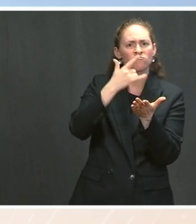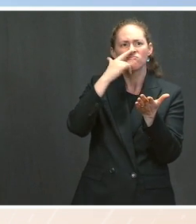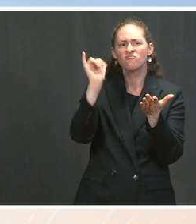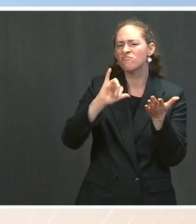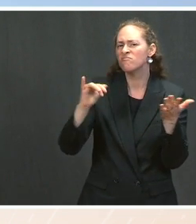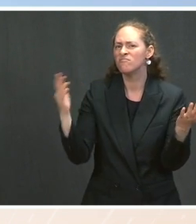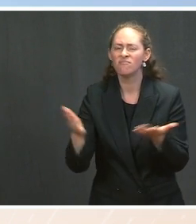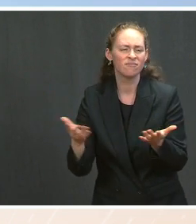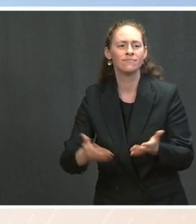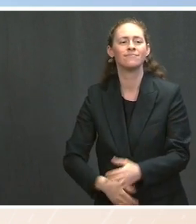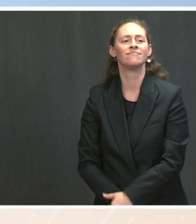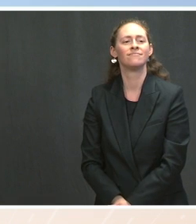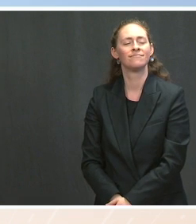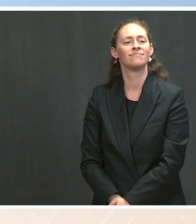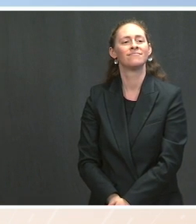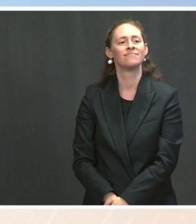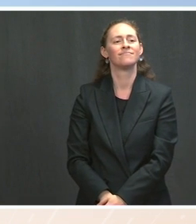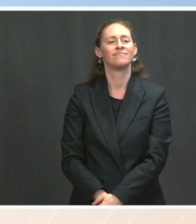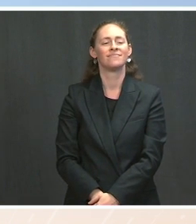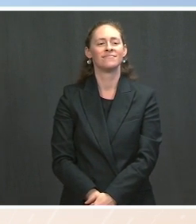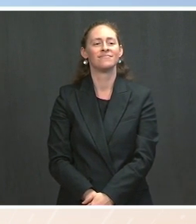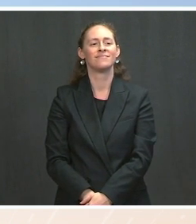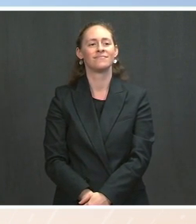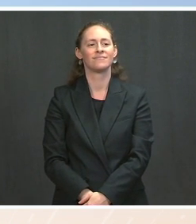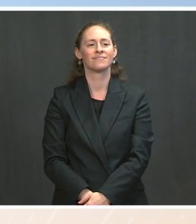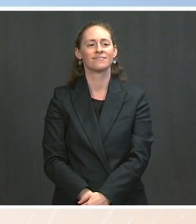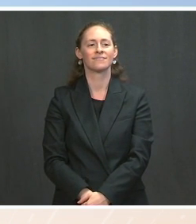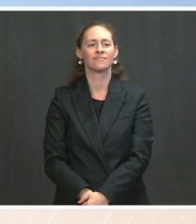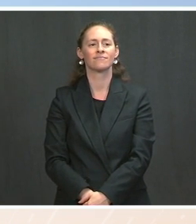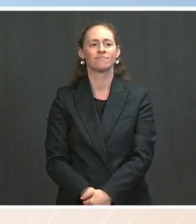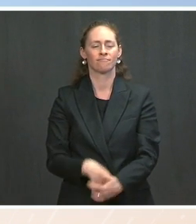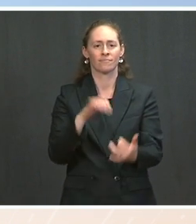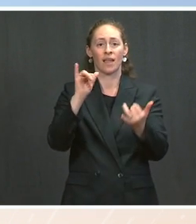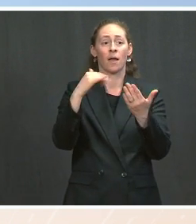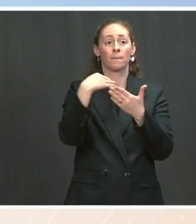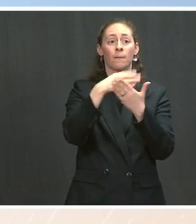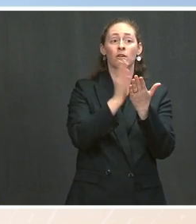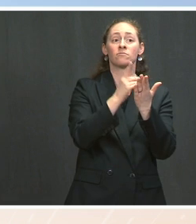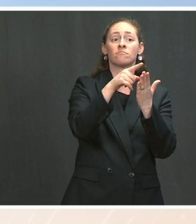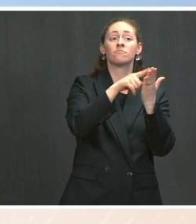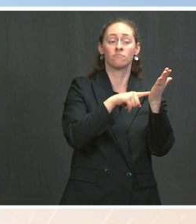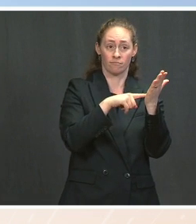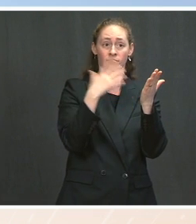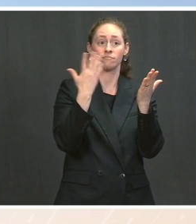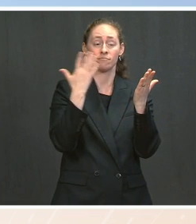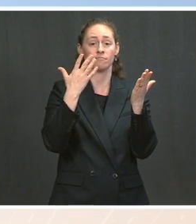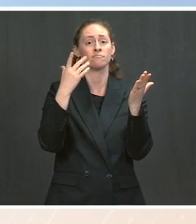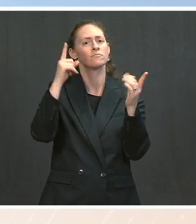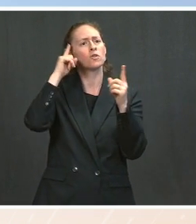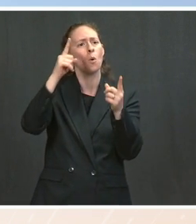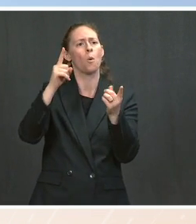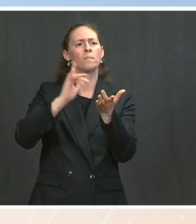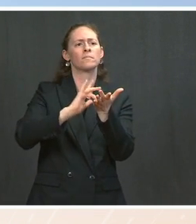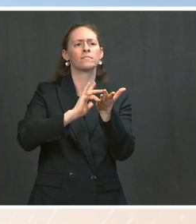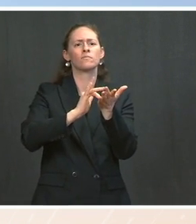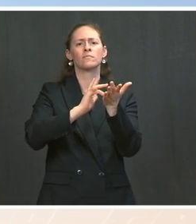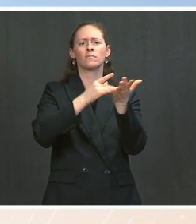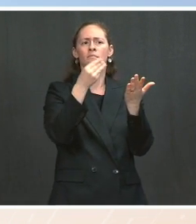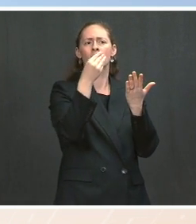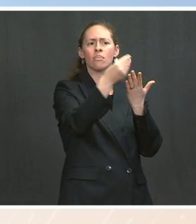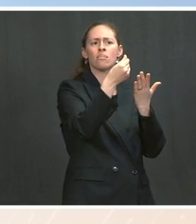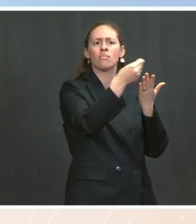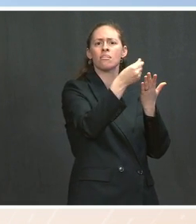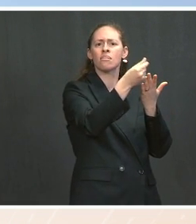cut prescription drug costs are not going to be in that budget proposal. Anything you comment on that? Well, we'll be announcing and rolling out the